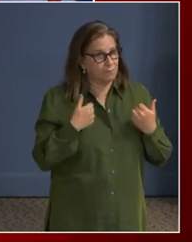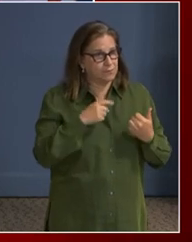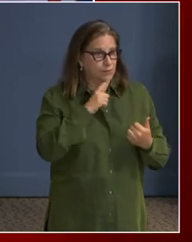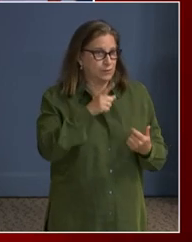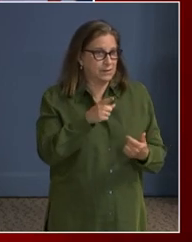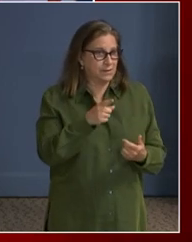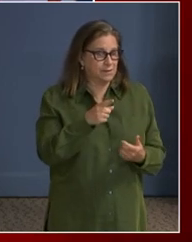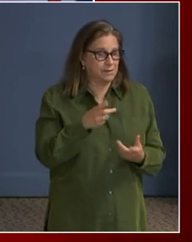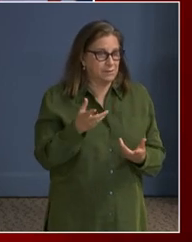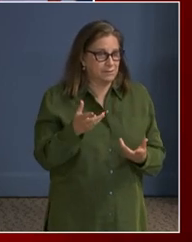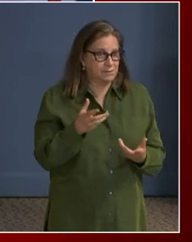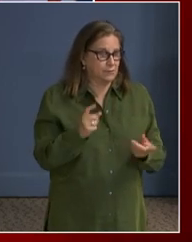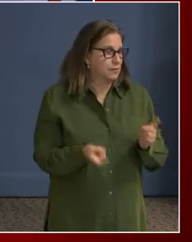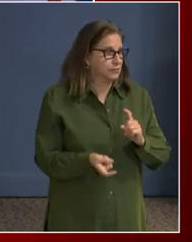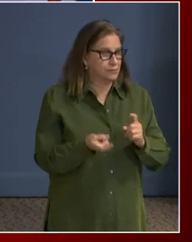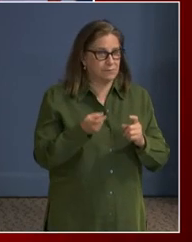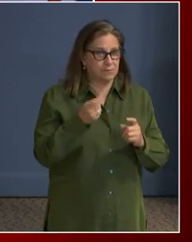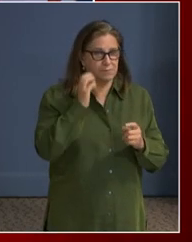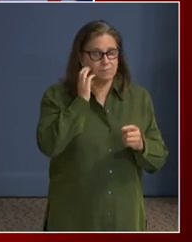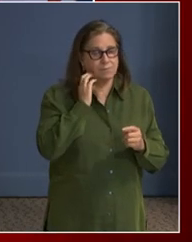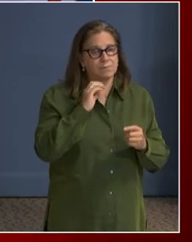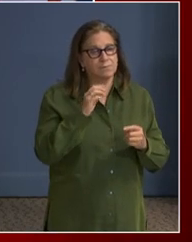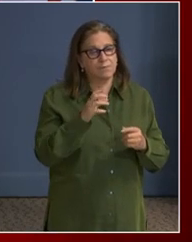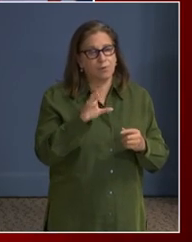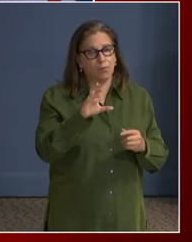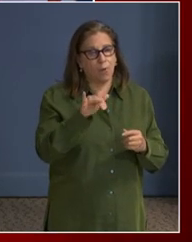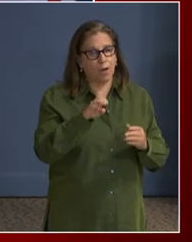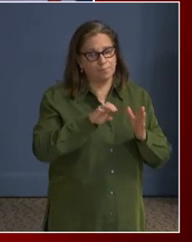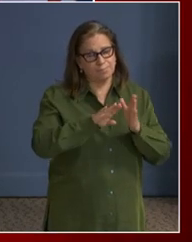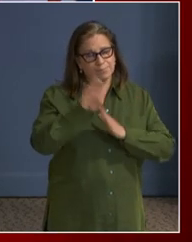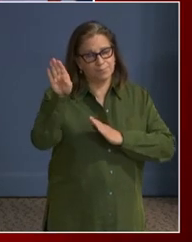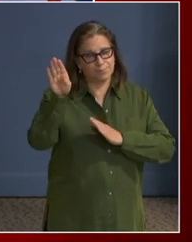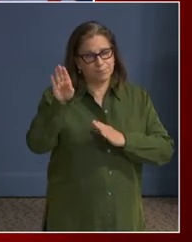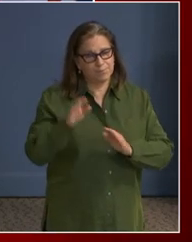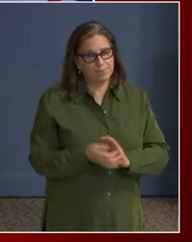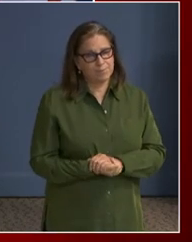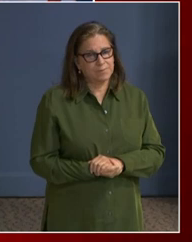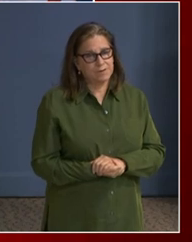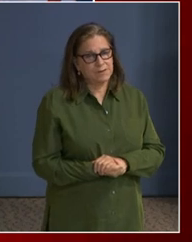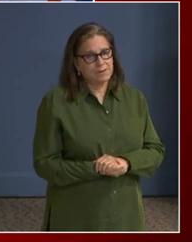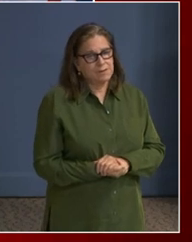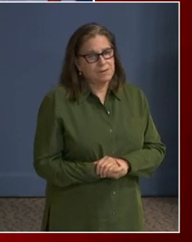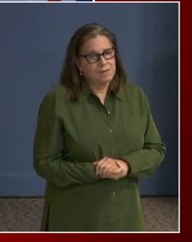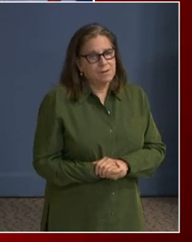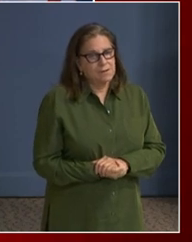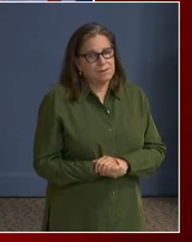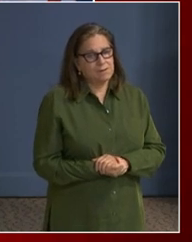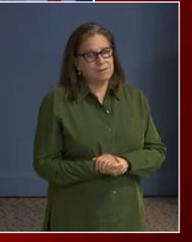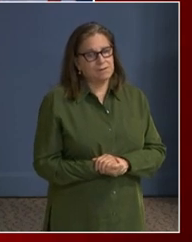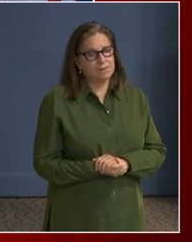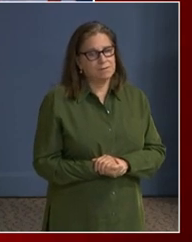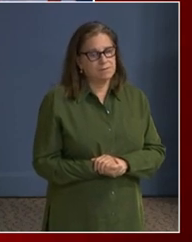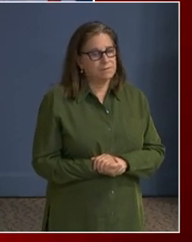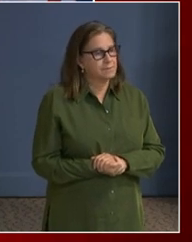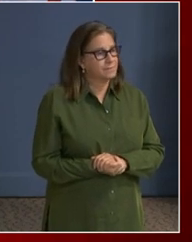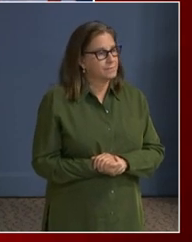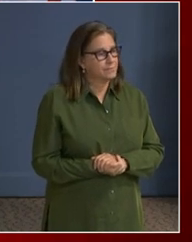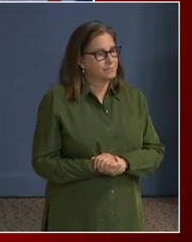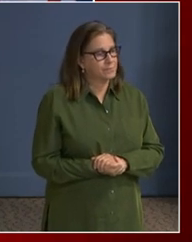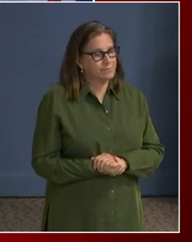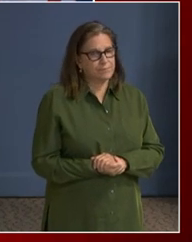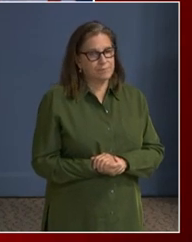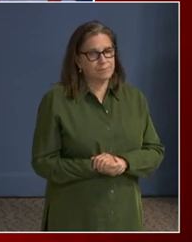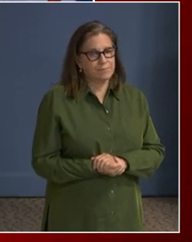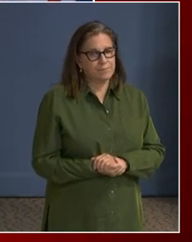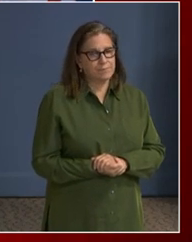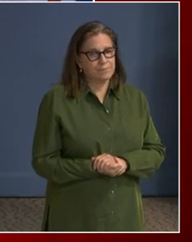the trajectory of their families. It's very tedious work, but it's also rewarding, but it takes time. For our violence interrupters,